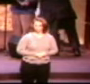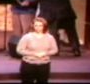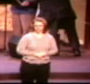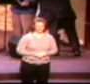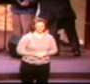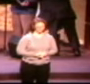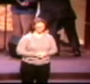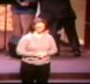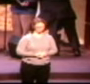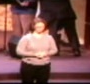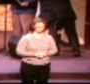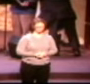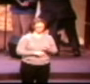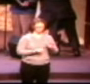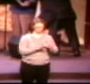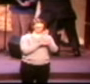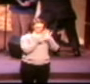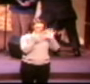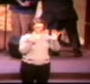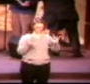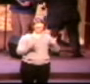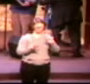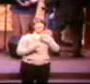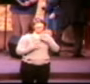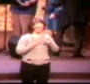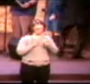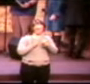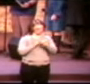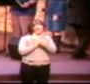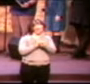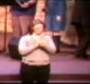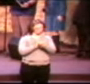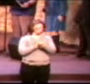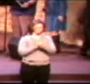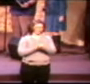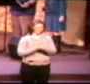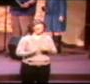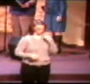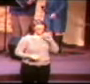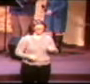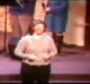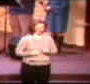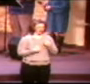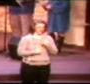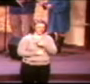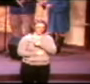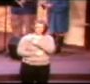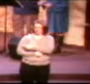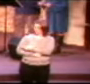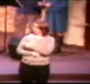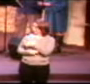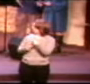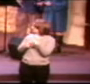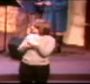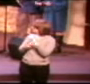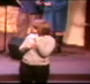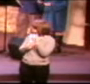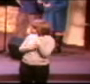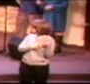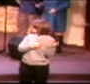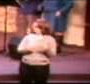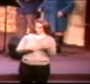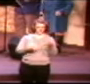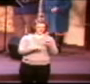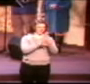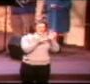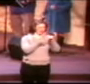Light is the symbol for life, and you all have chosen to bring the light